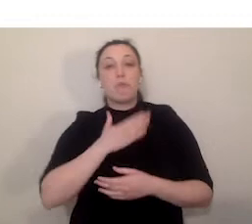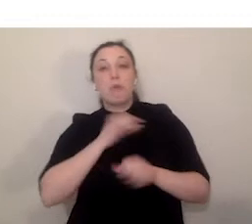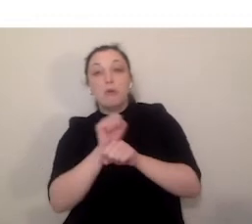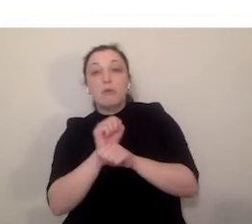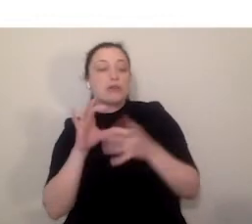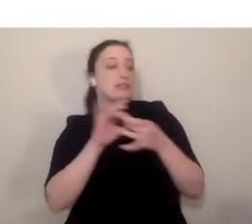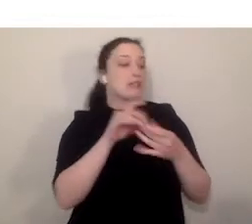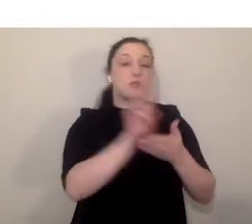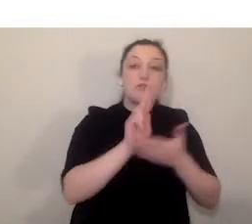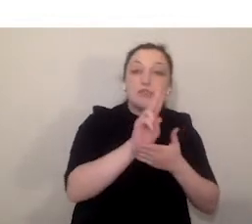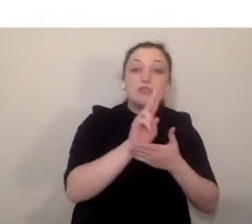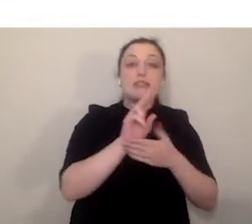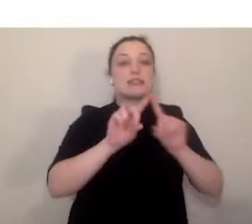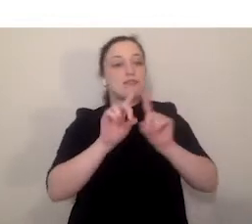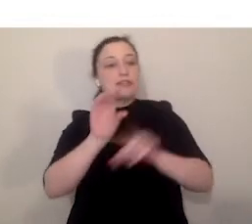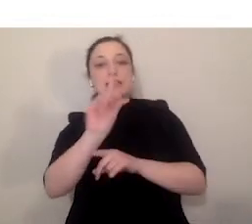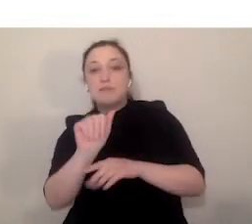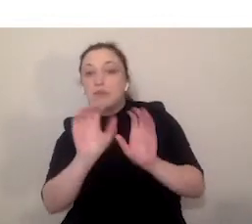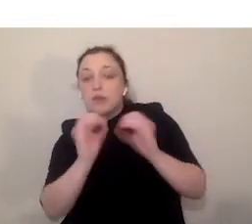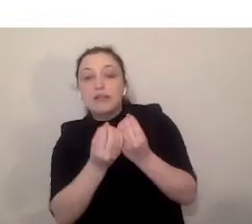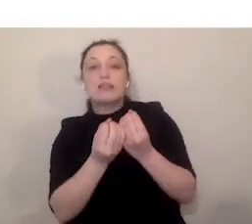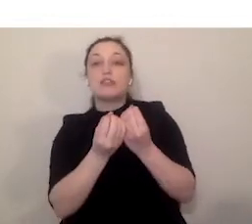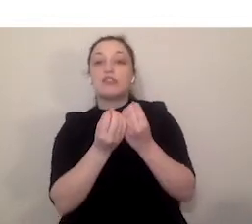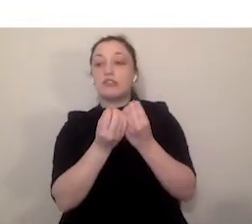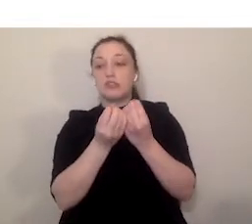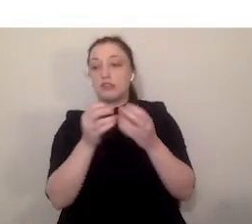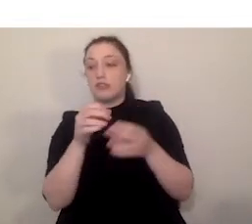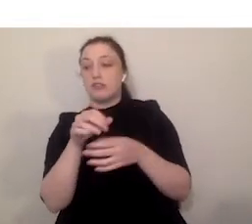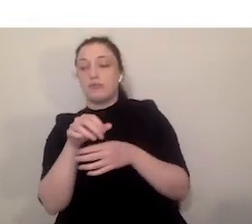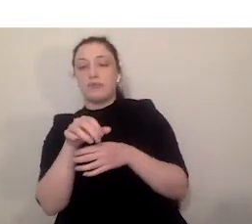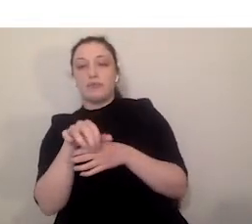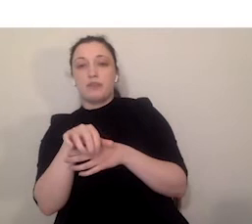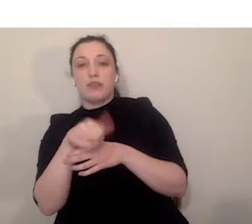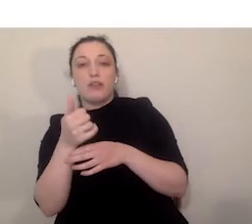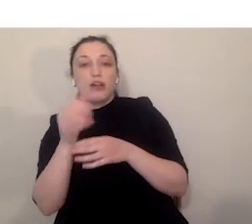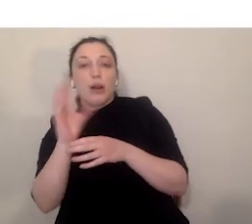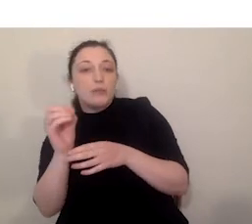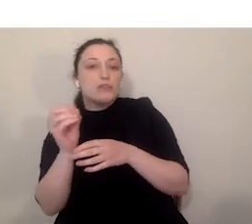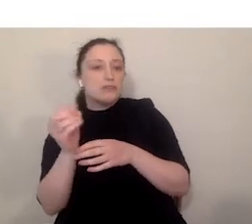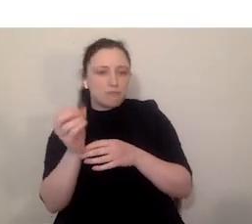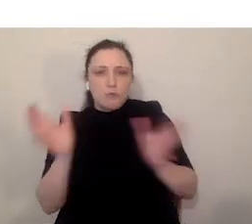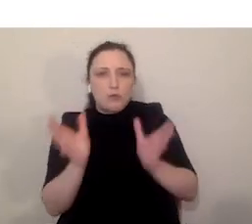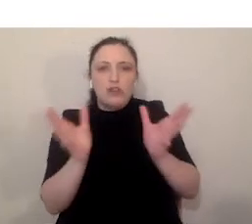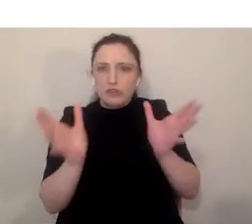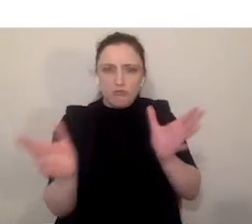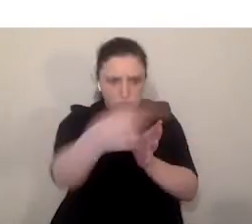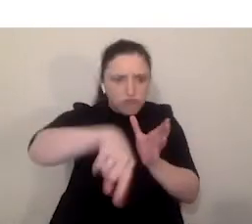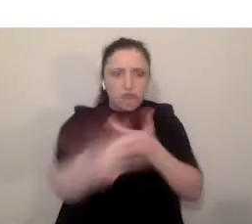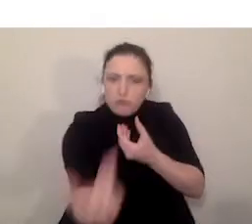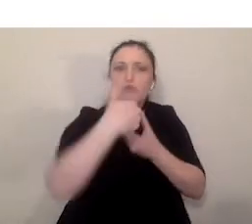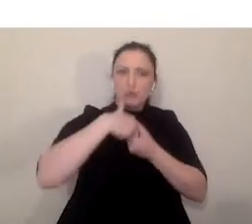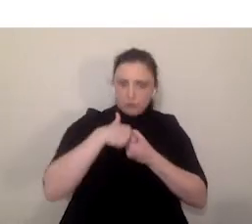organizations who all help to promote what we do to encourage people to join our network so they can take advantage of our resources.